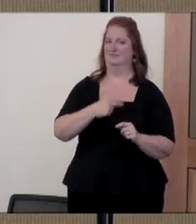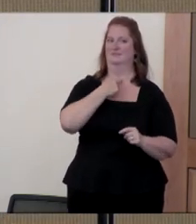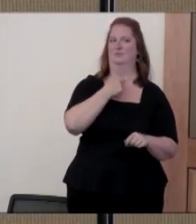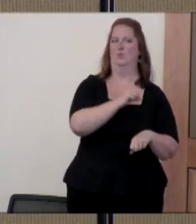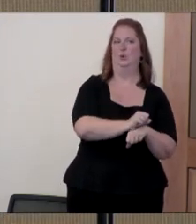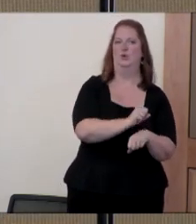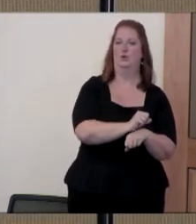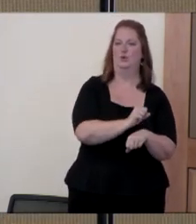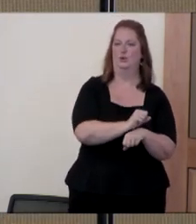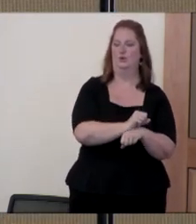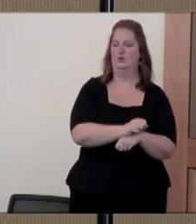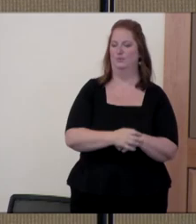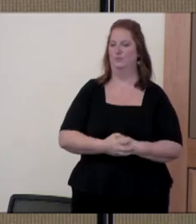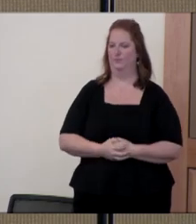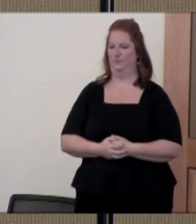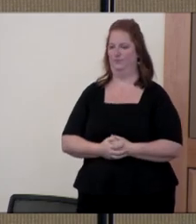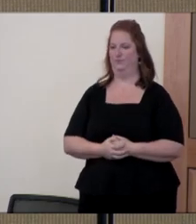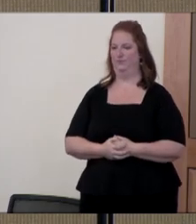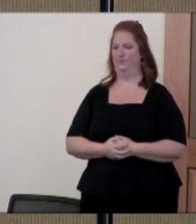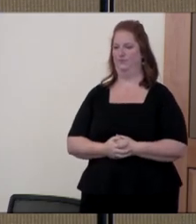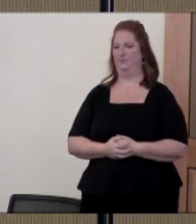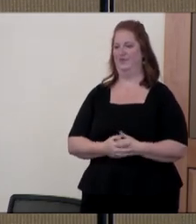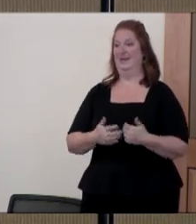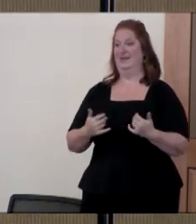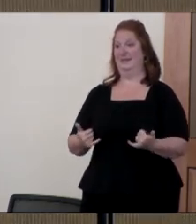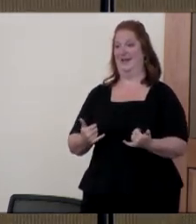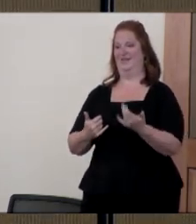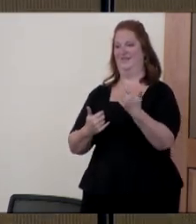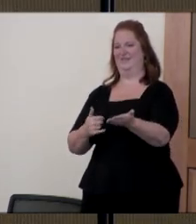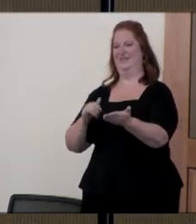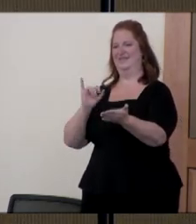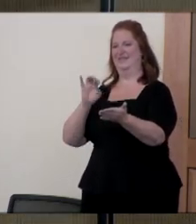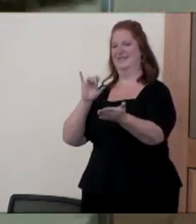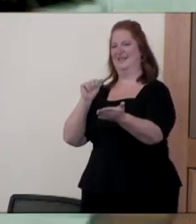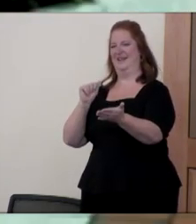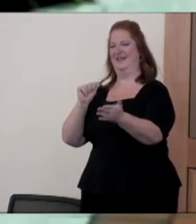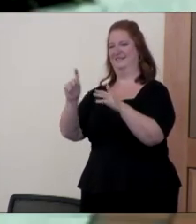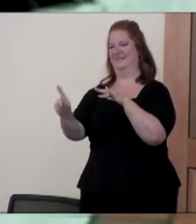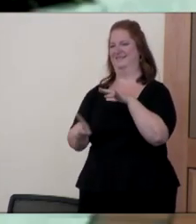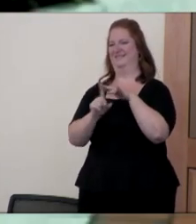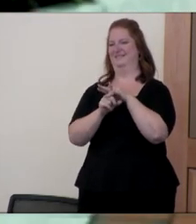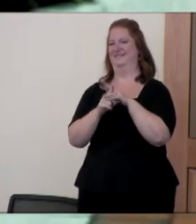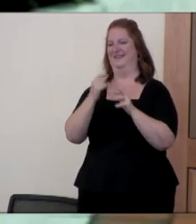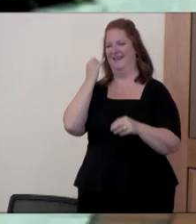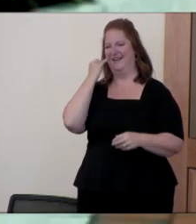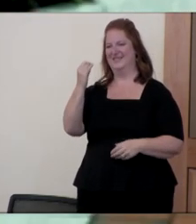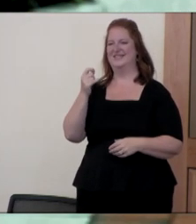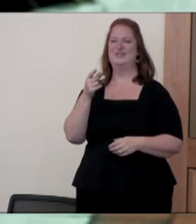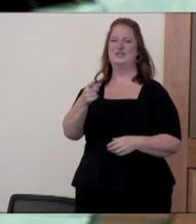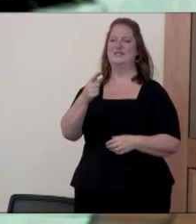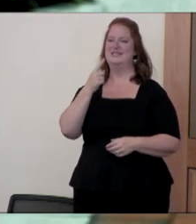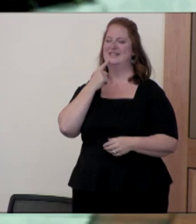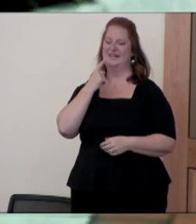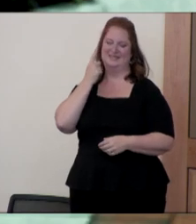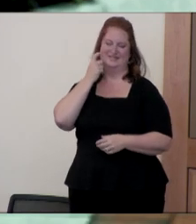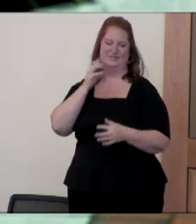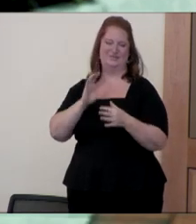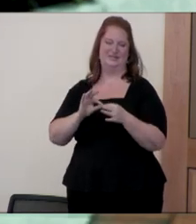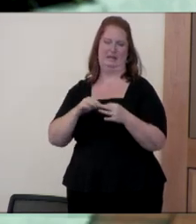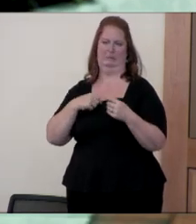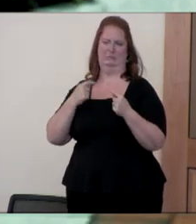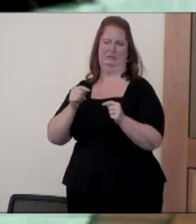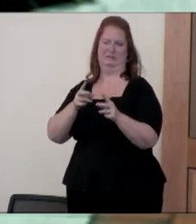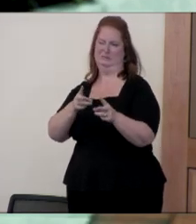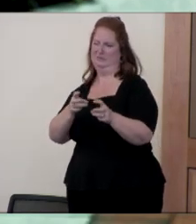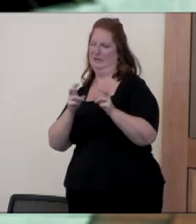the road. So then, enter Jessica Flores. And she said recently, and I'm going to try to quote